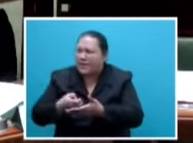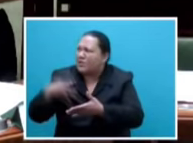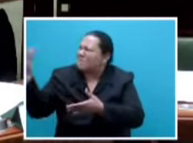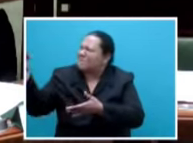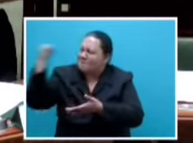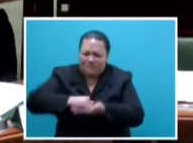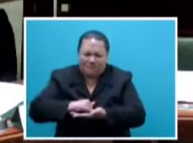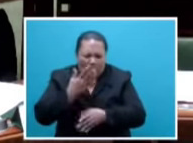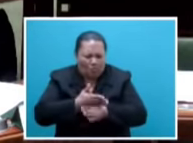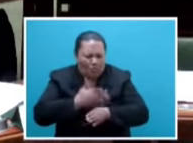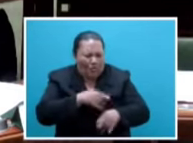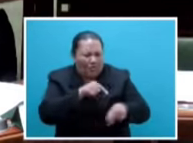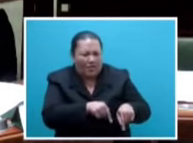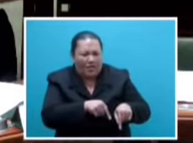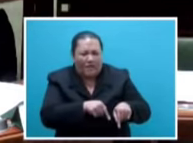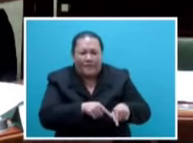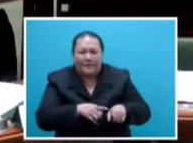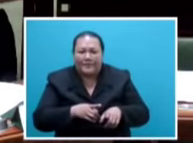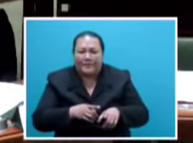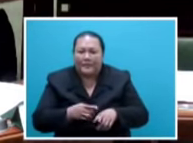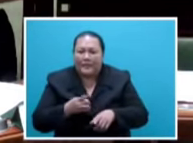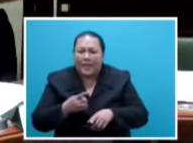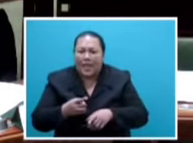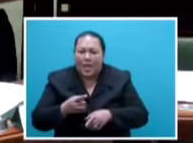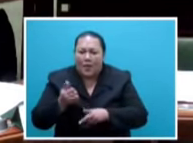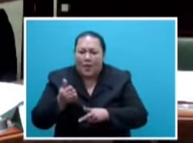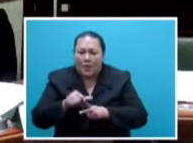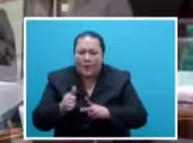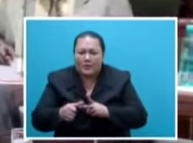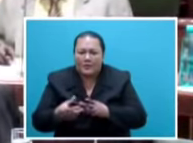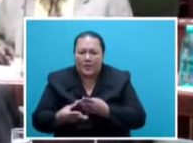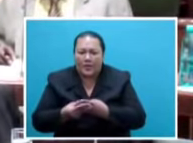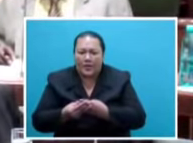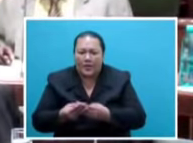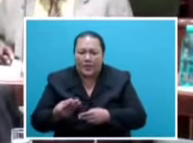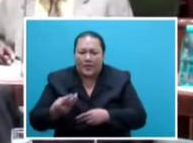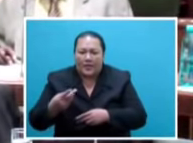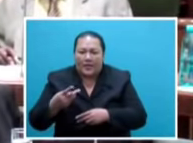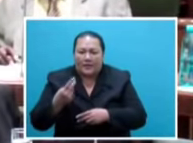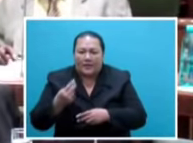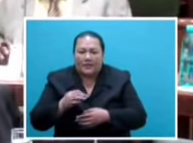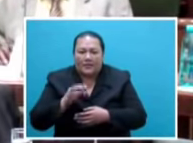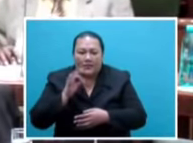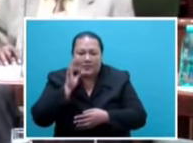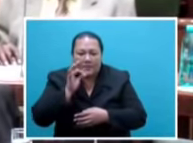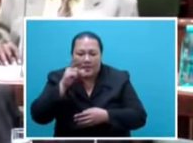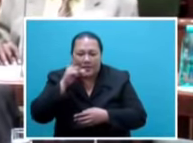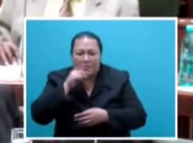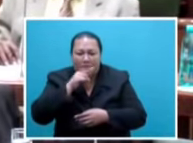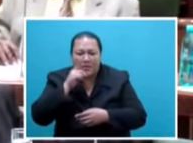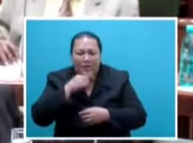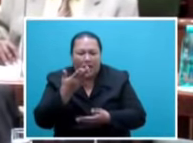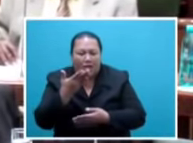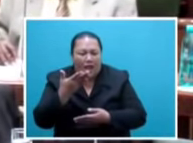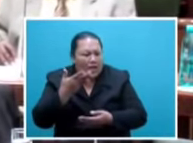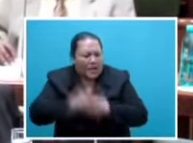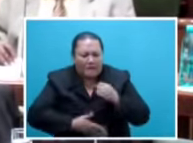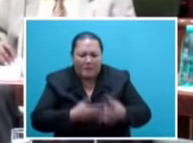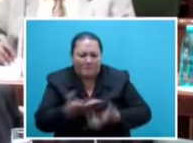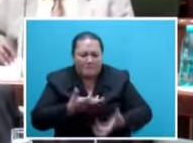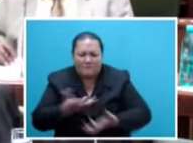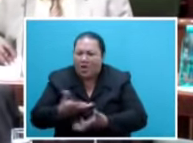2013 Constitution was imposed on the people of Fiji, having been drafted by mysterious personnel behind closed doors, in an